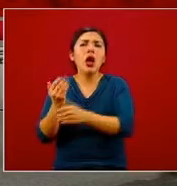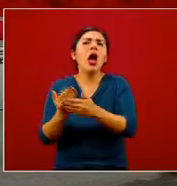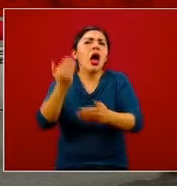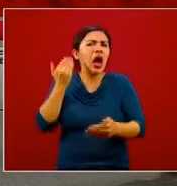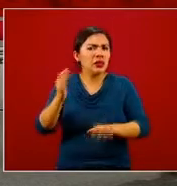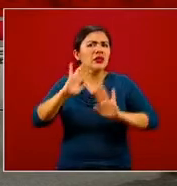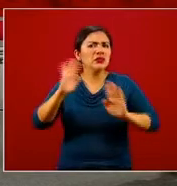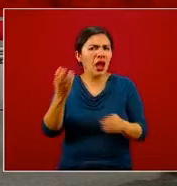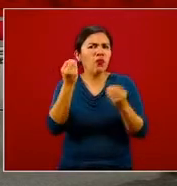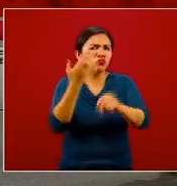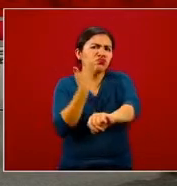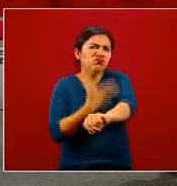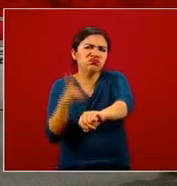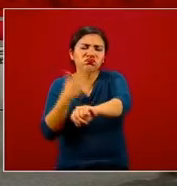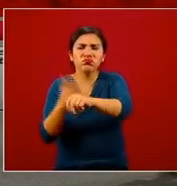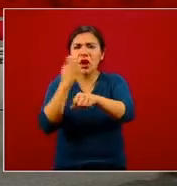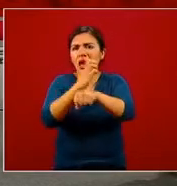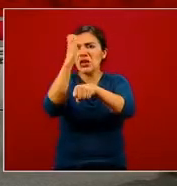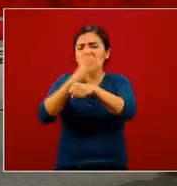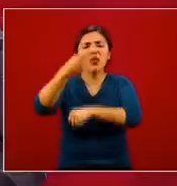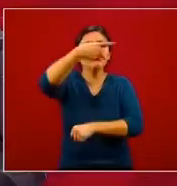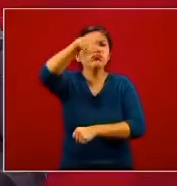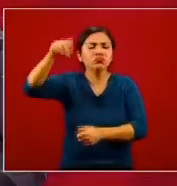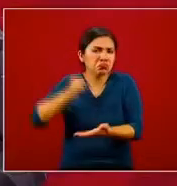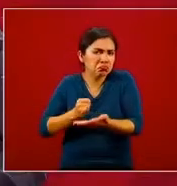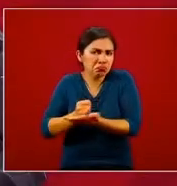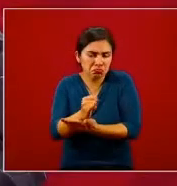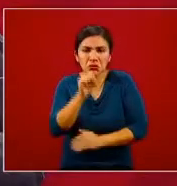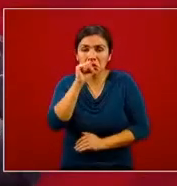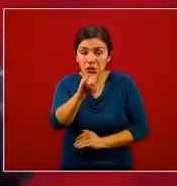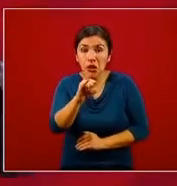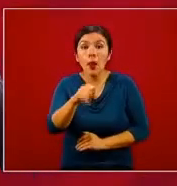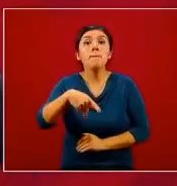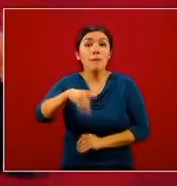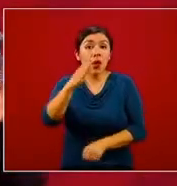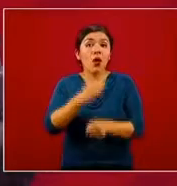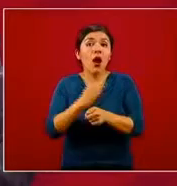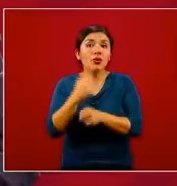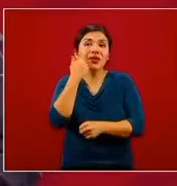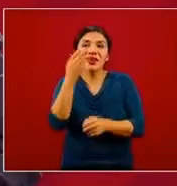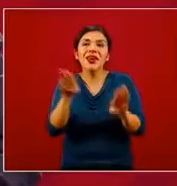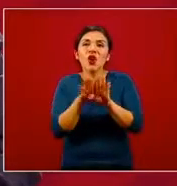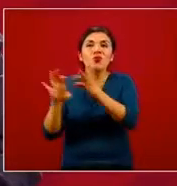We've already been putting that forward, and we've had many conversations with the states.